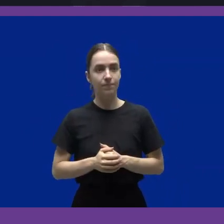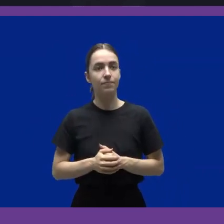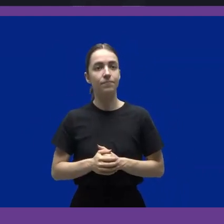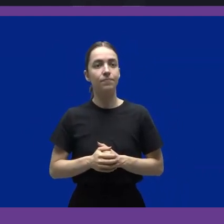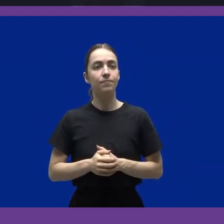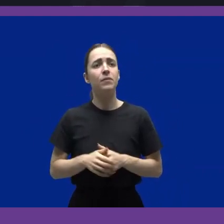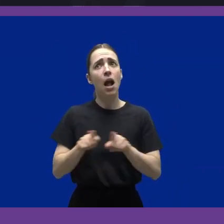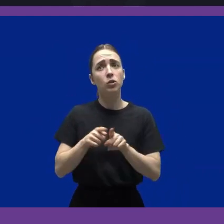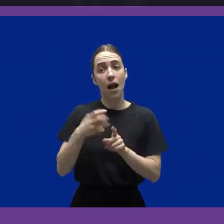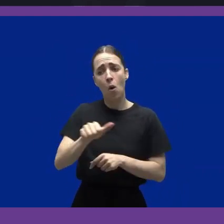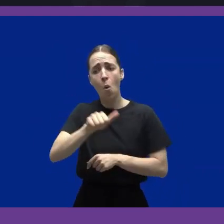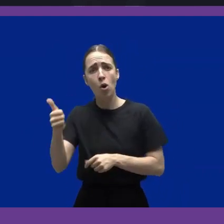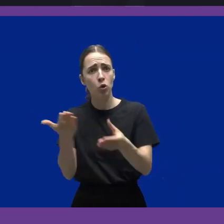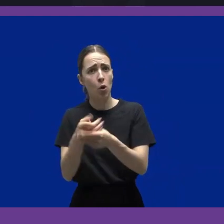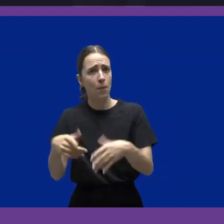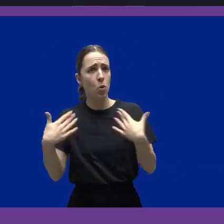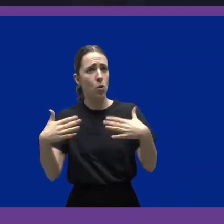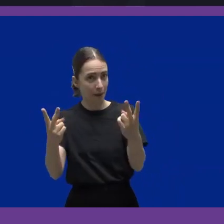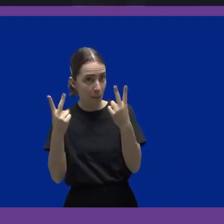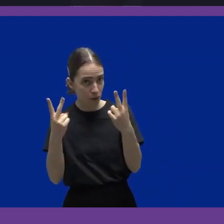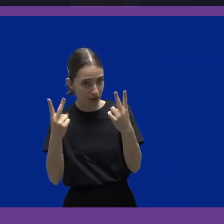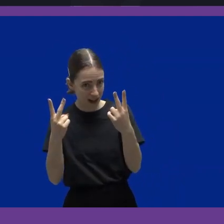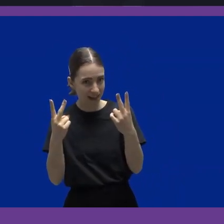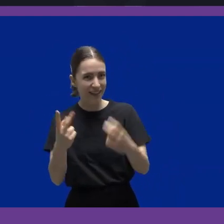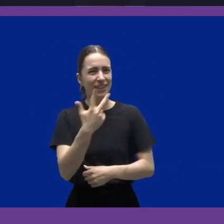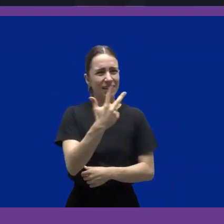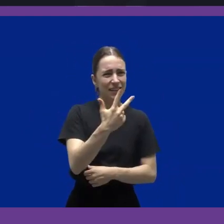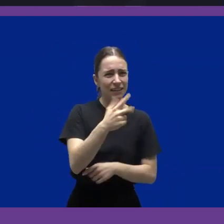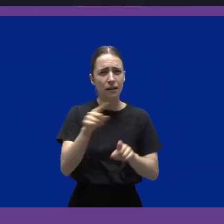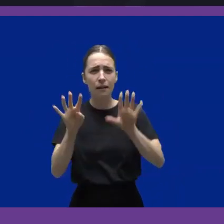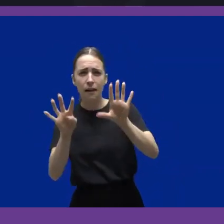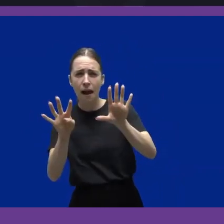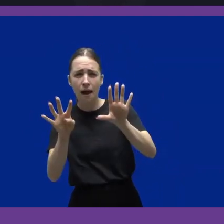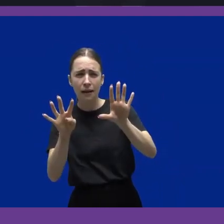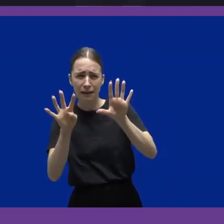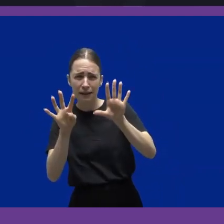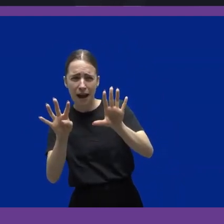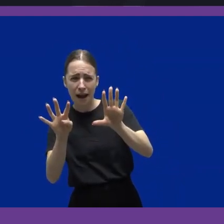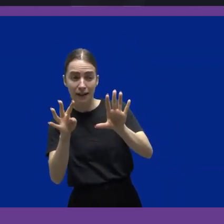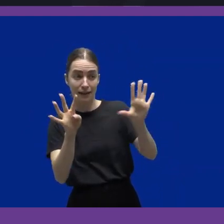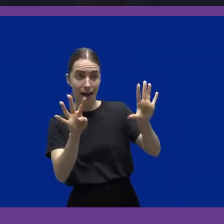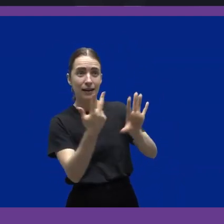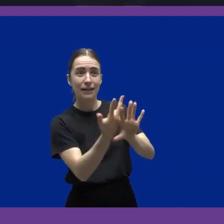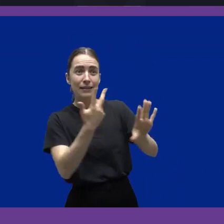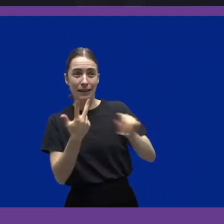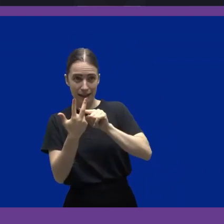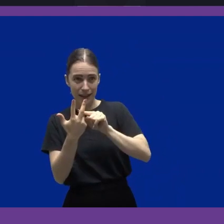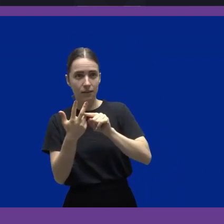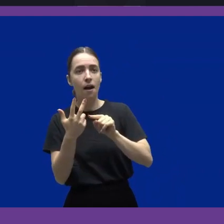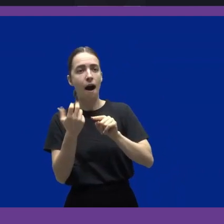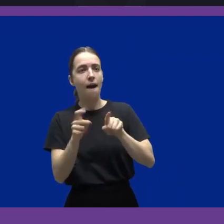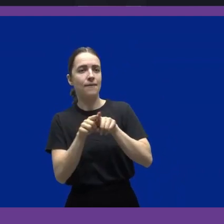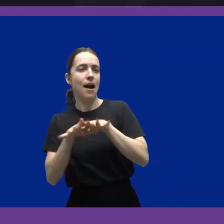31919, which is the harmonized standard for the accessibility and interoperability of emergency communications and for the answering of